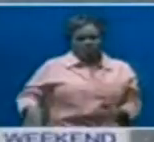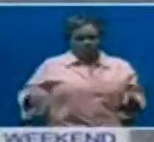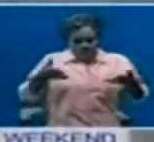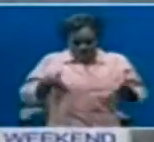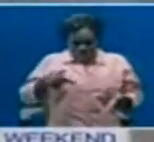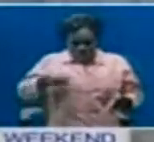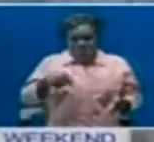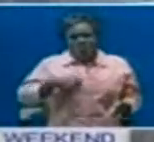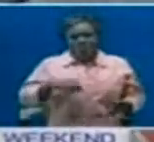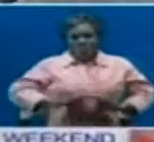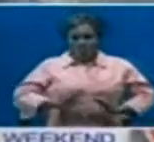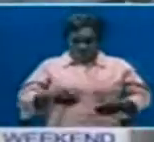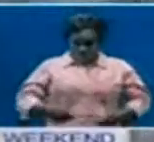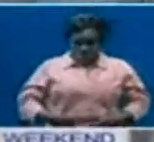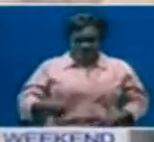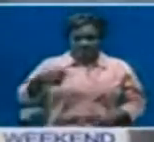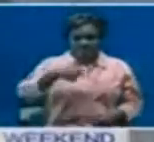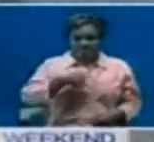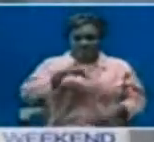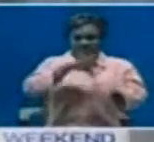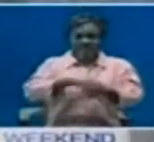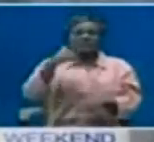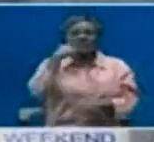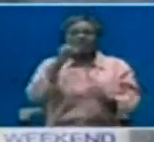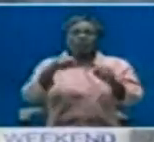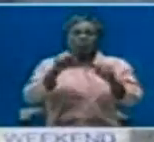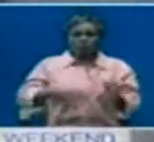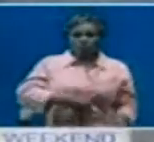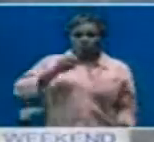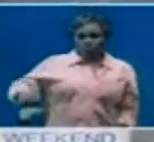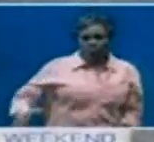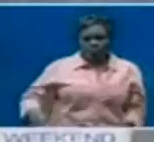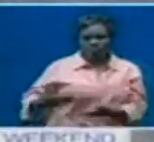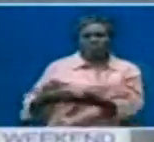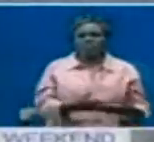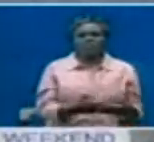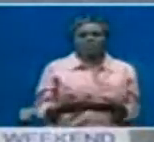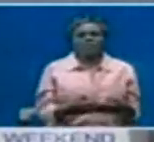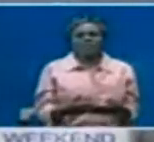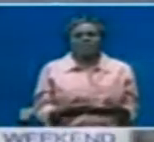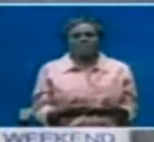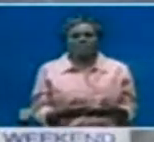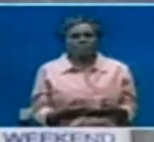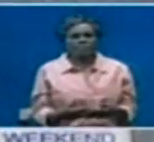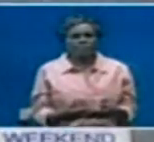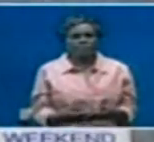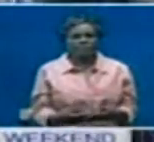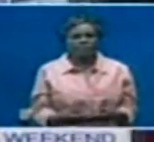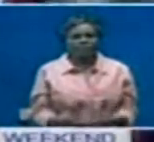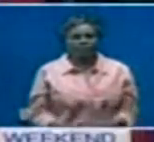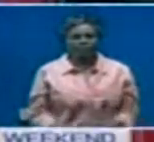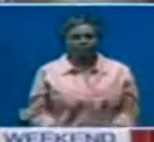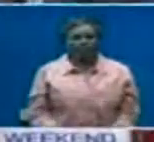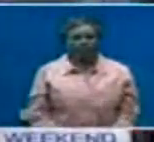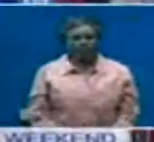mimba, nikipata basi hiyo ugonjwa natoa mtoto. Hii ni ugonjwa ni hatari.